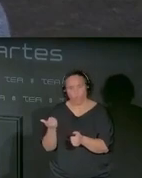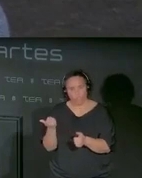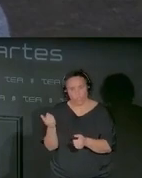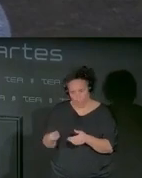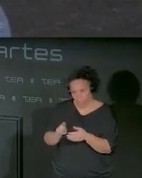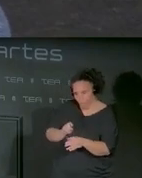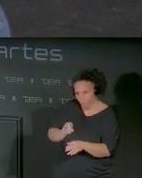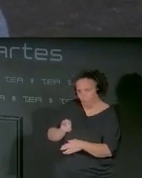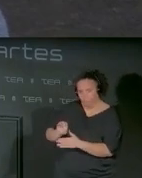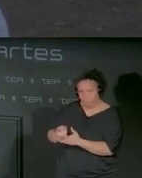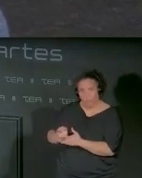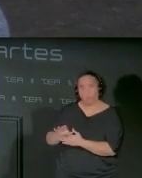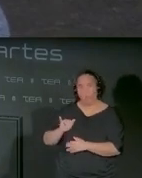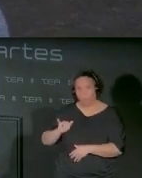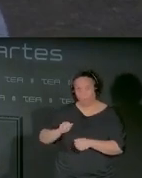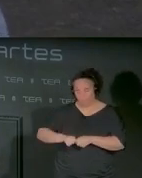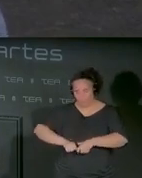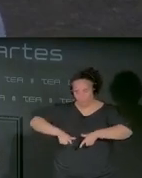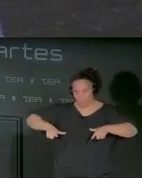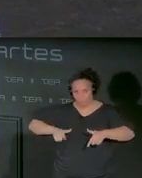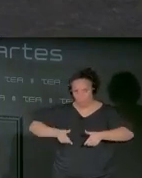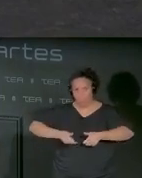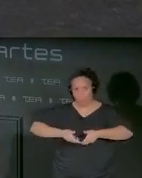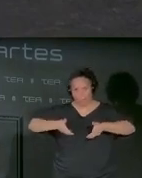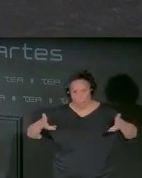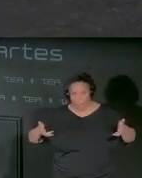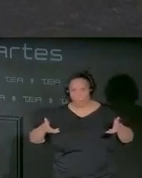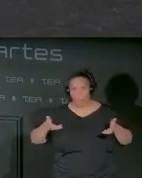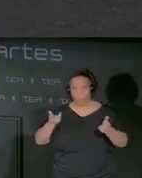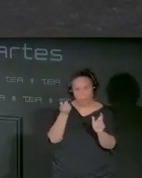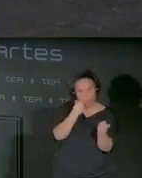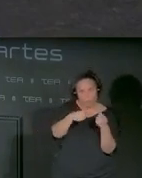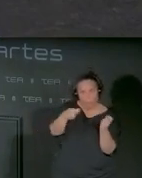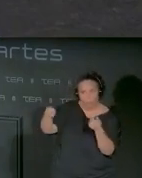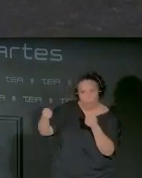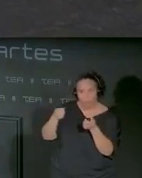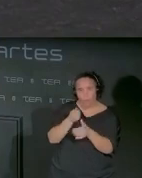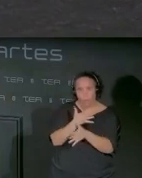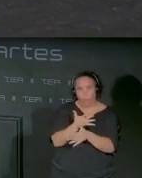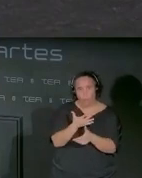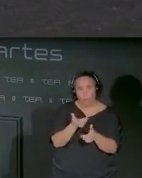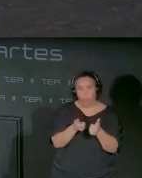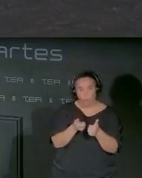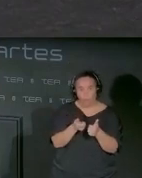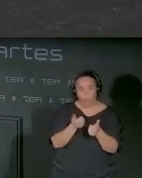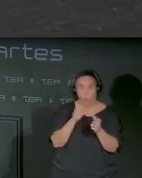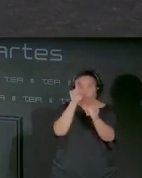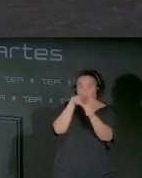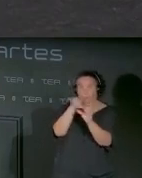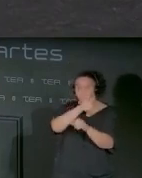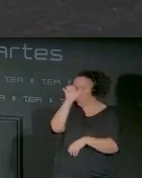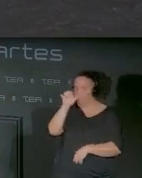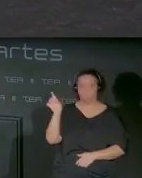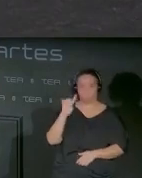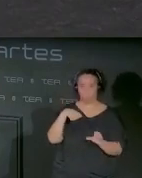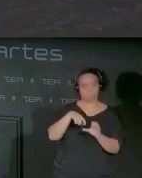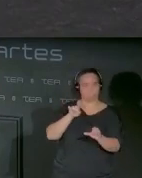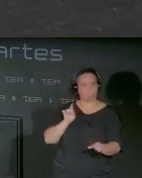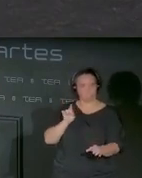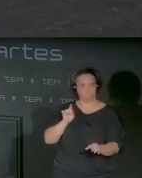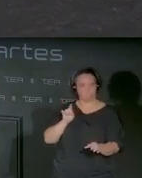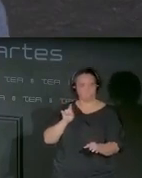all non-EU companies that are taking the profit from Europe. And it's okay, I'm not against the profit, once